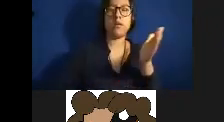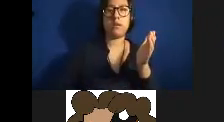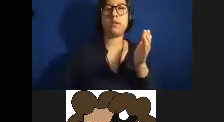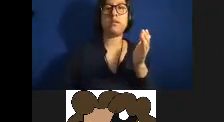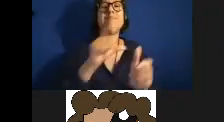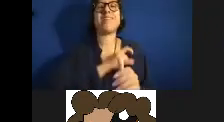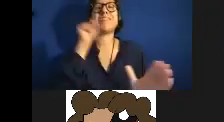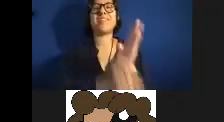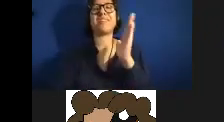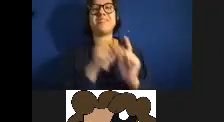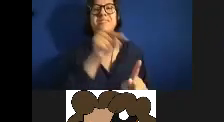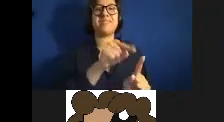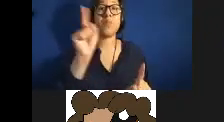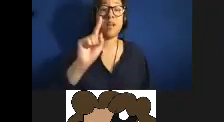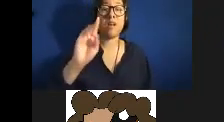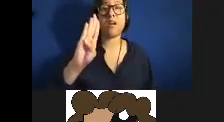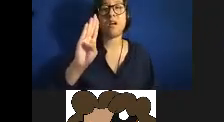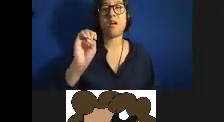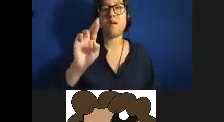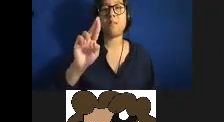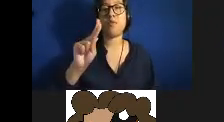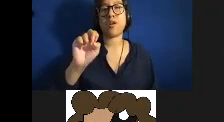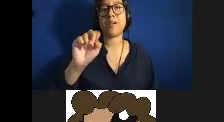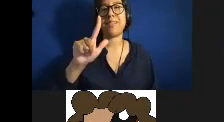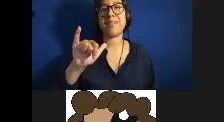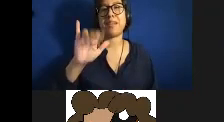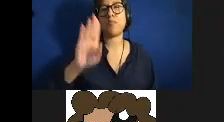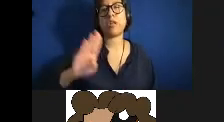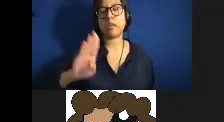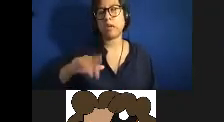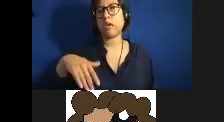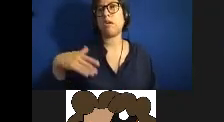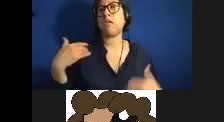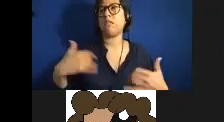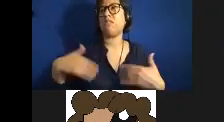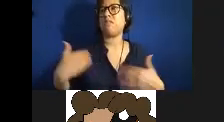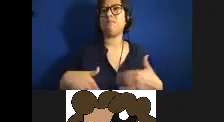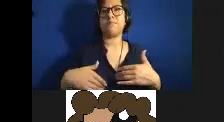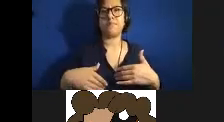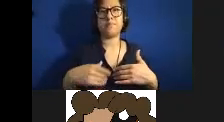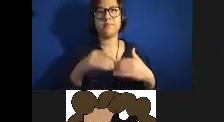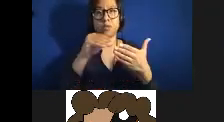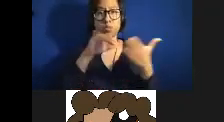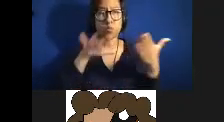in Berkeley, right? And the students really began to understand